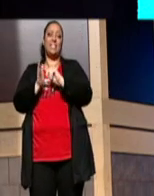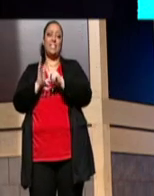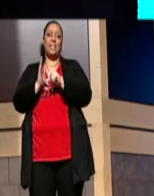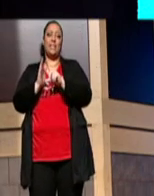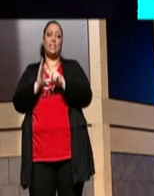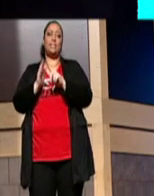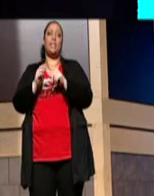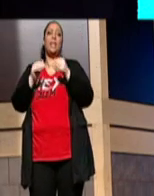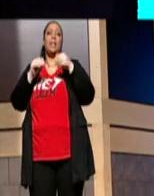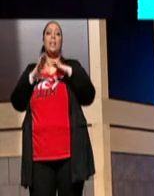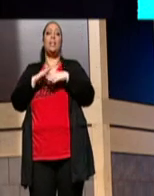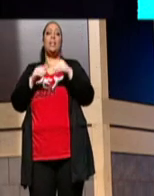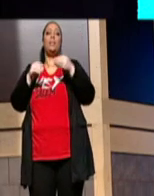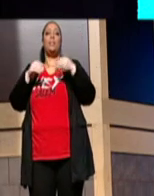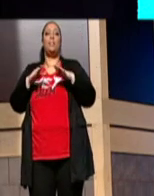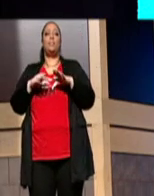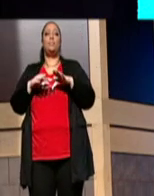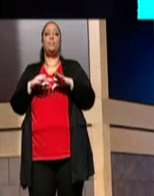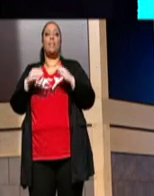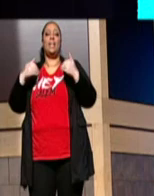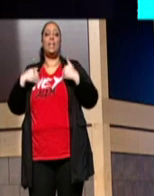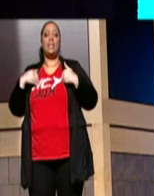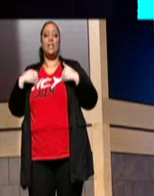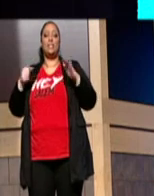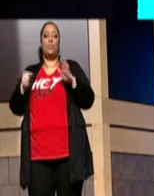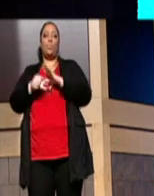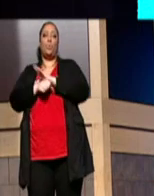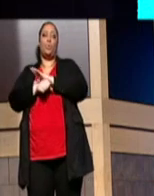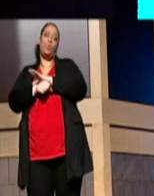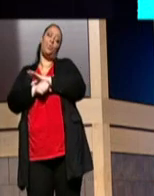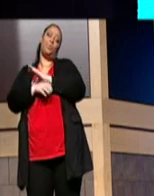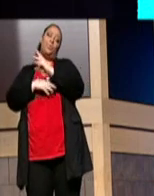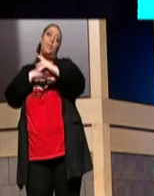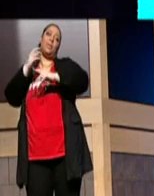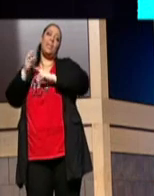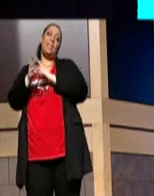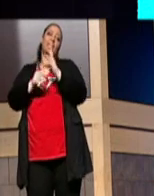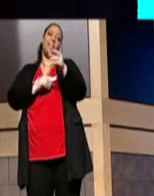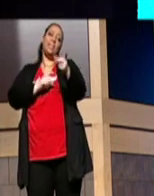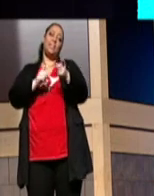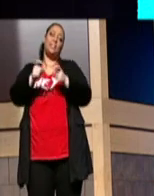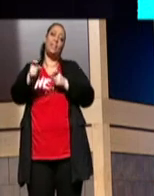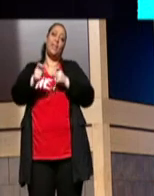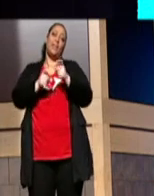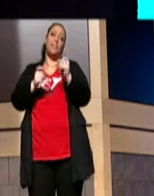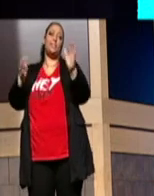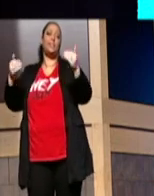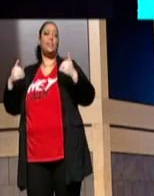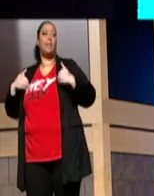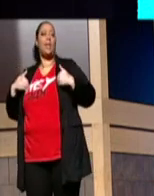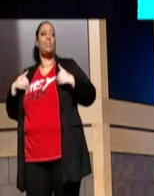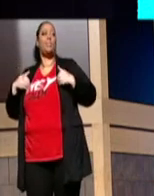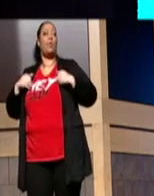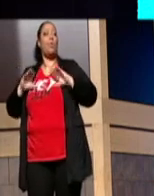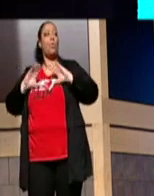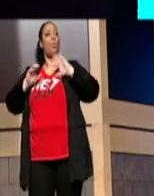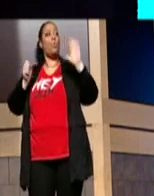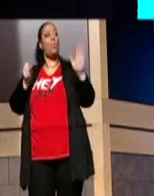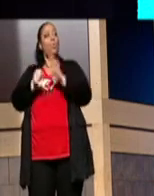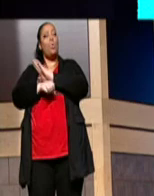off singing this song. He's got the whole world in his hands. He's got